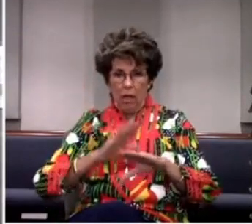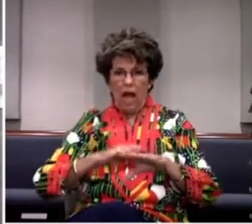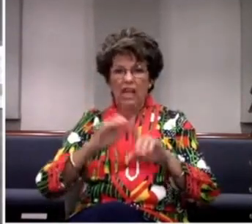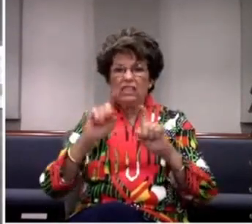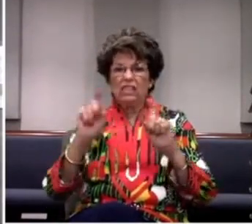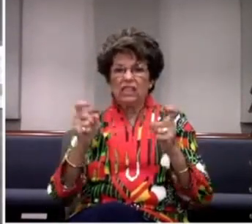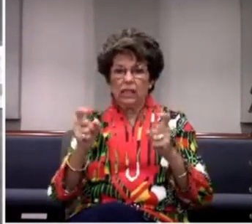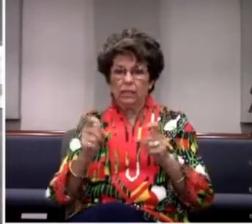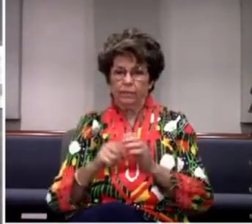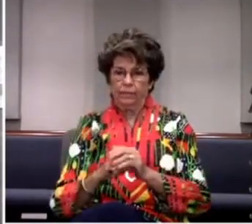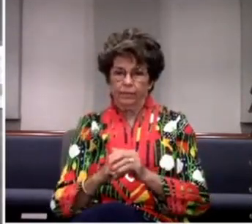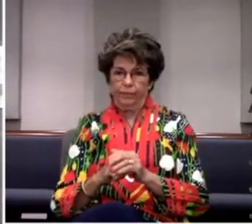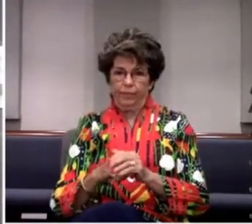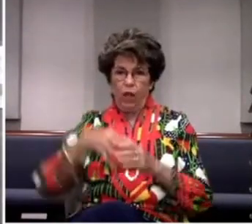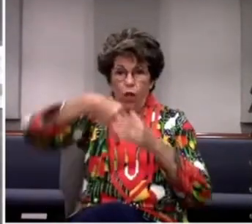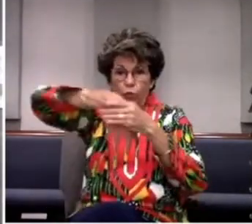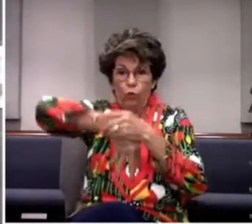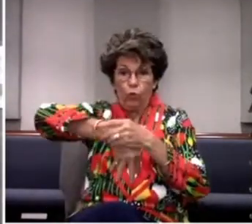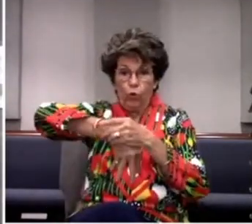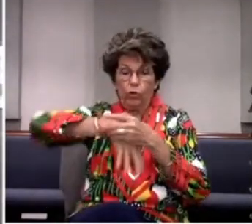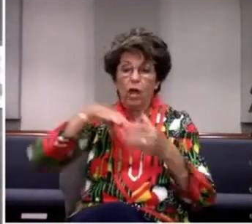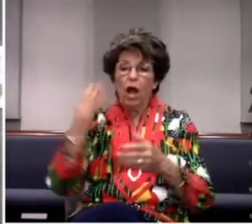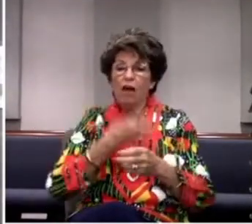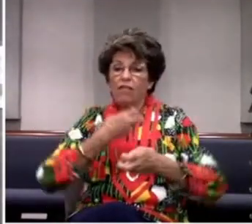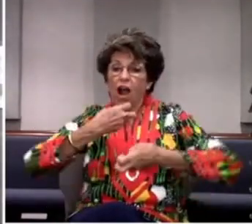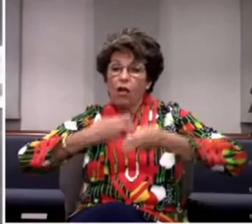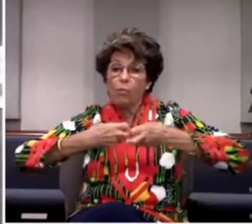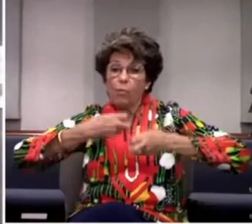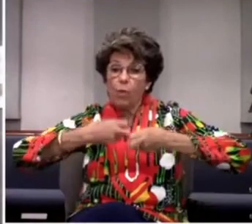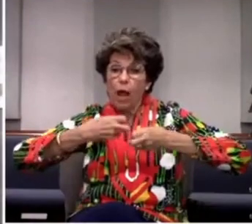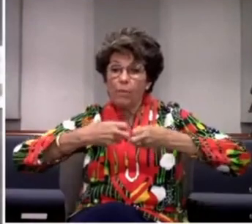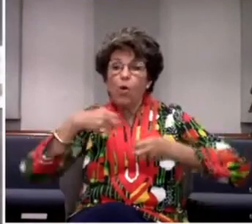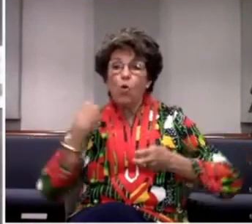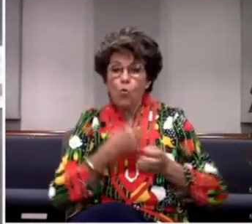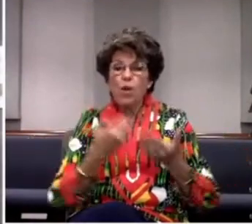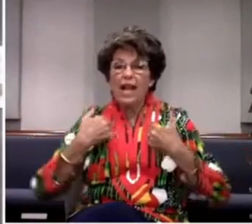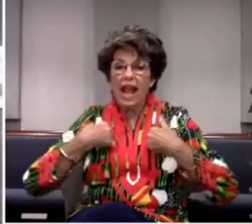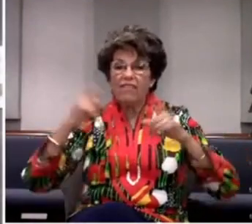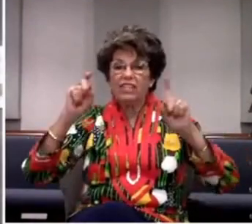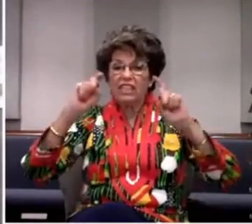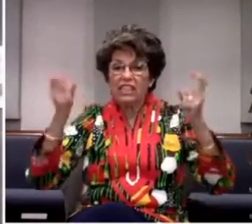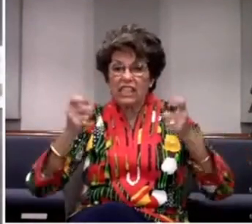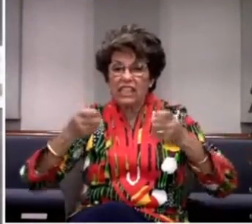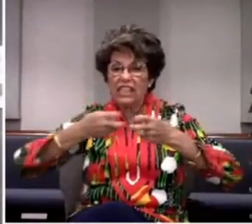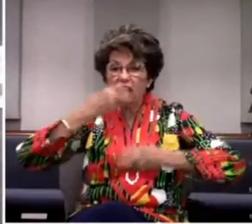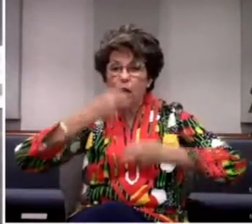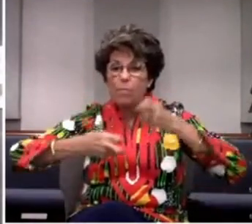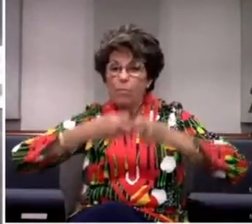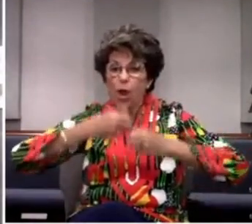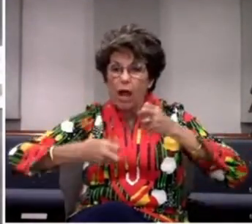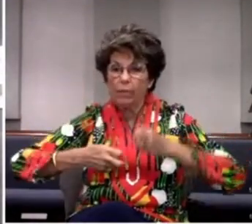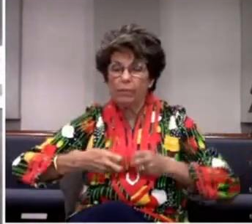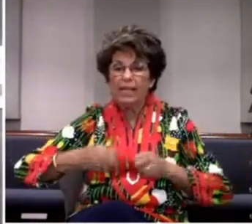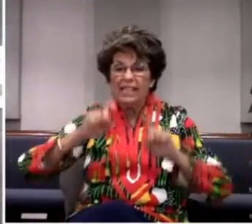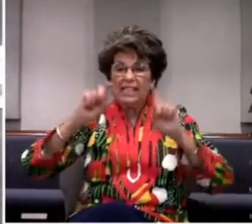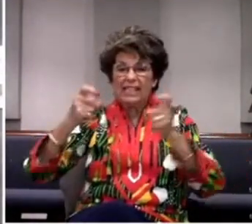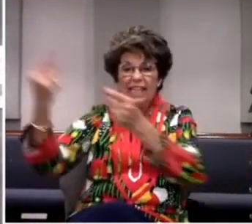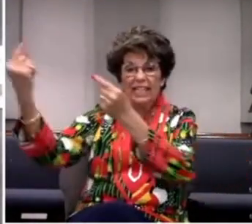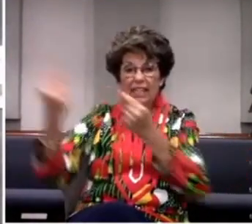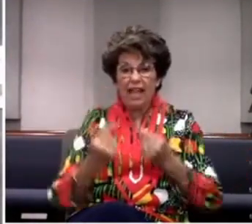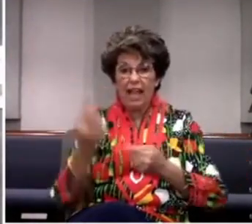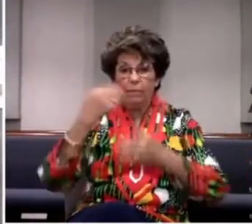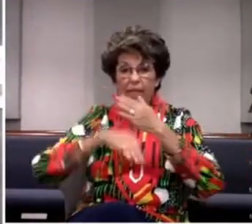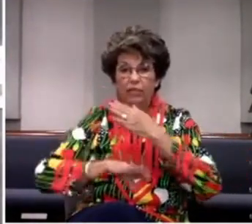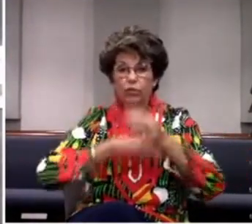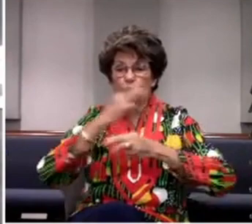se. The root of our problem is our sin. Our world has a sin problem. Sin came into the world.